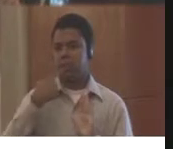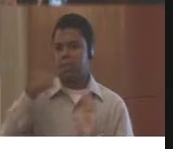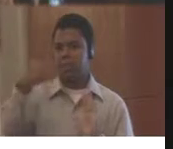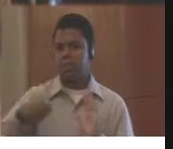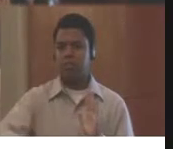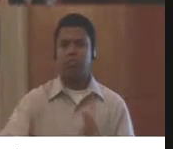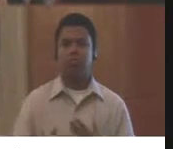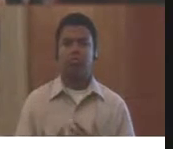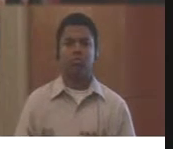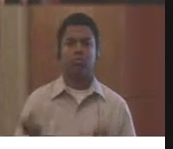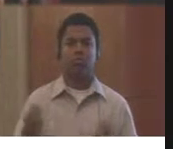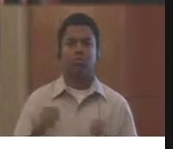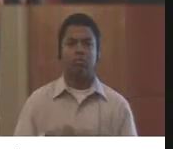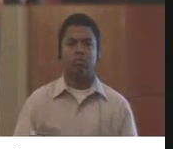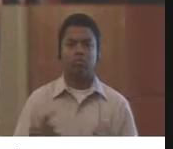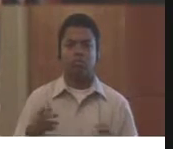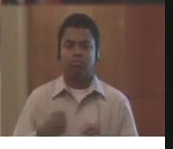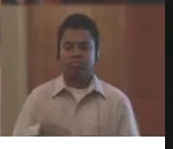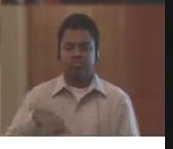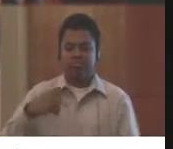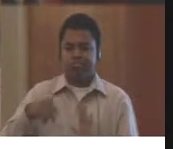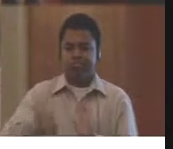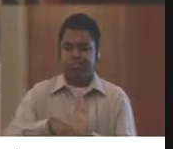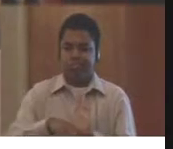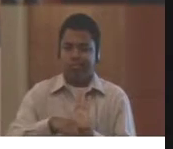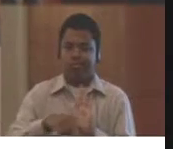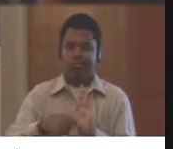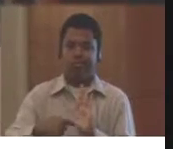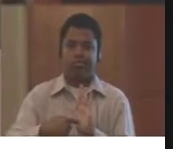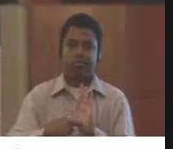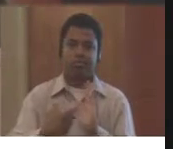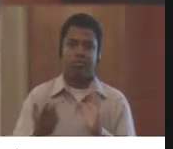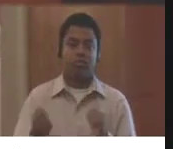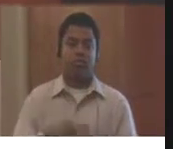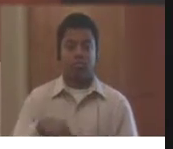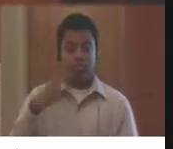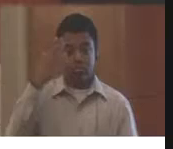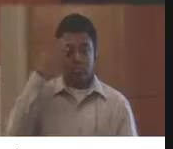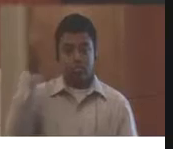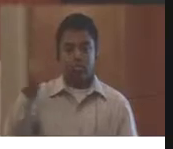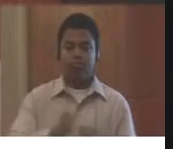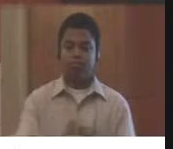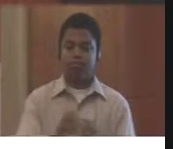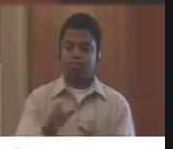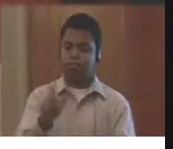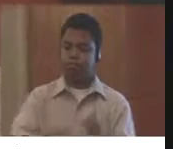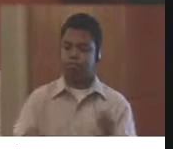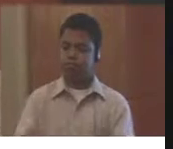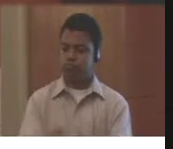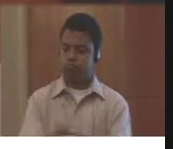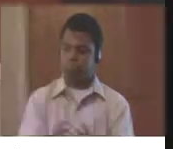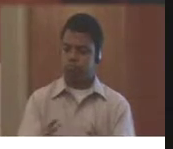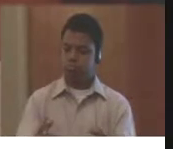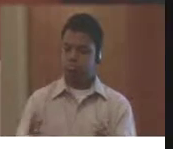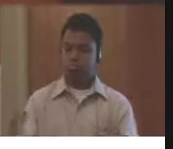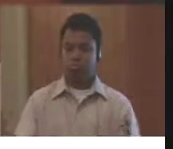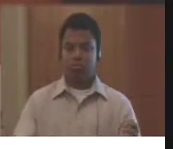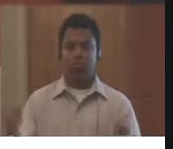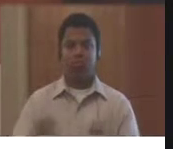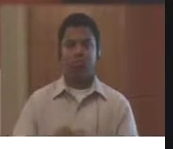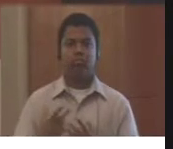And because here we are talking about factors that are not positive. If we